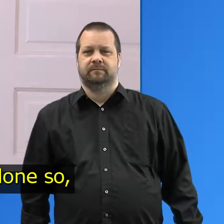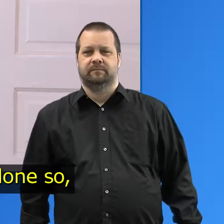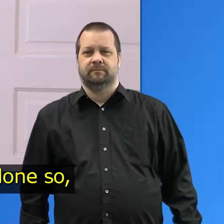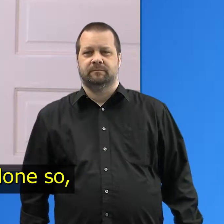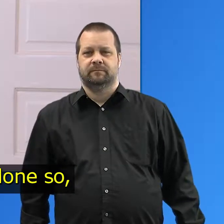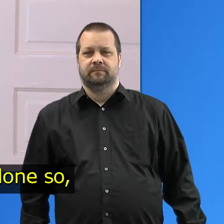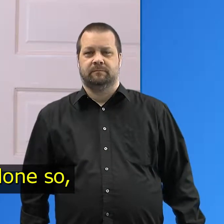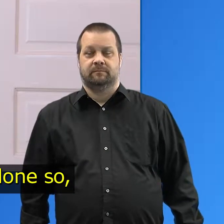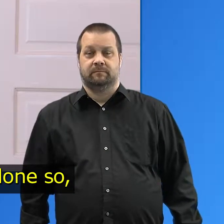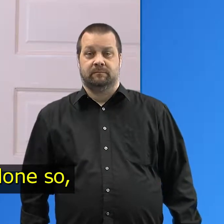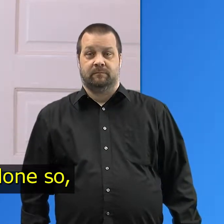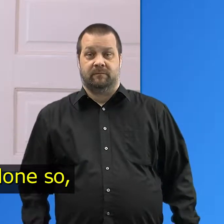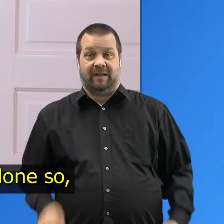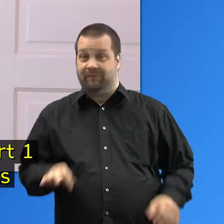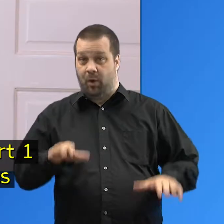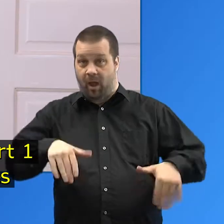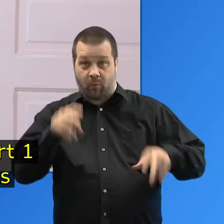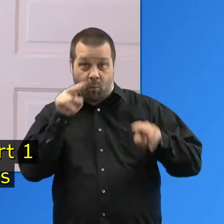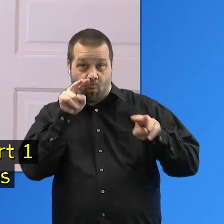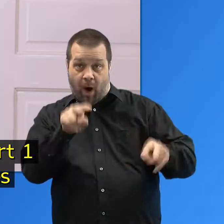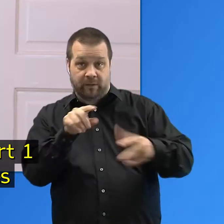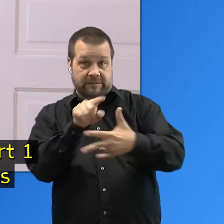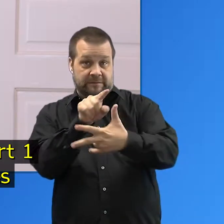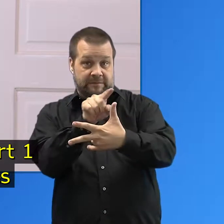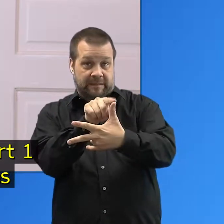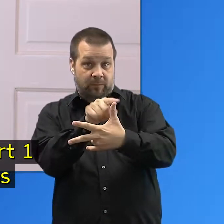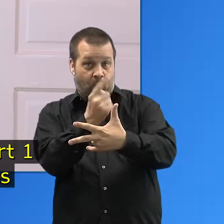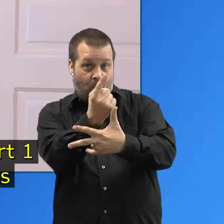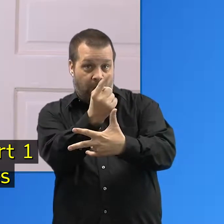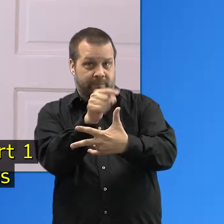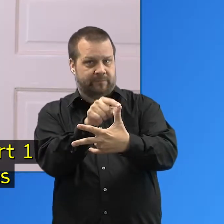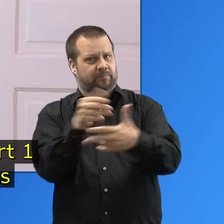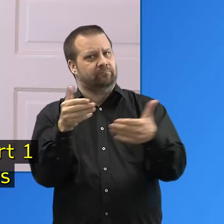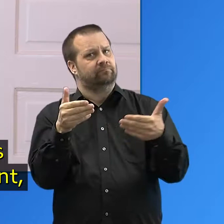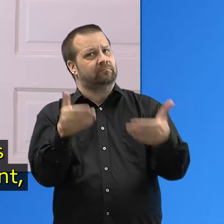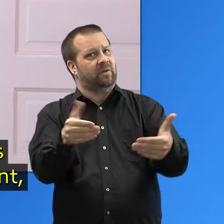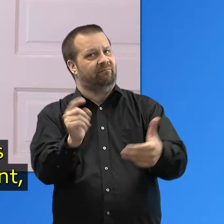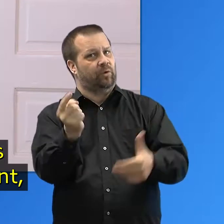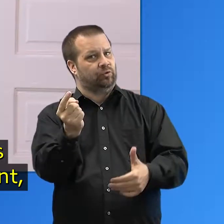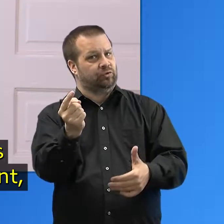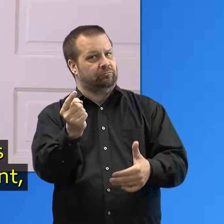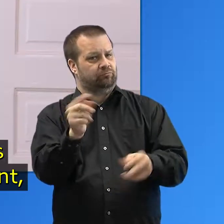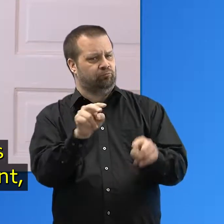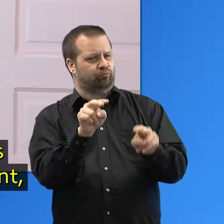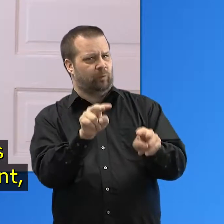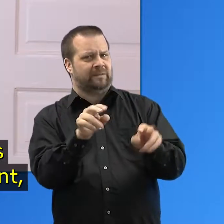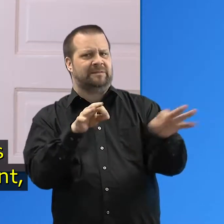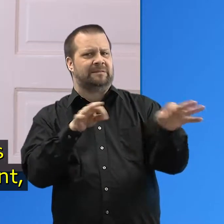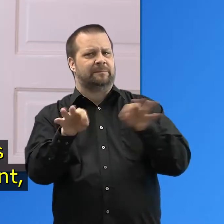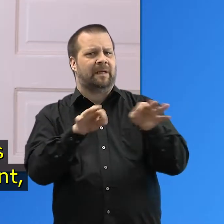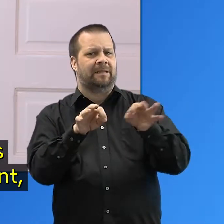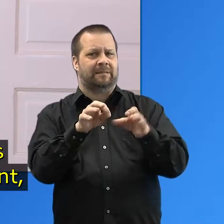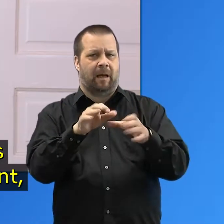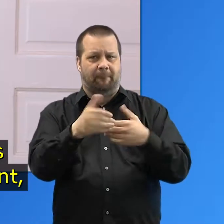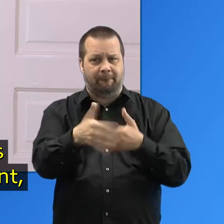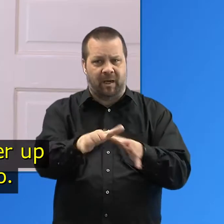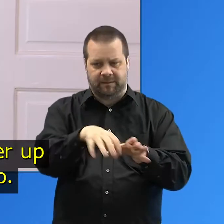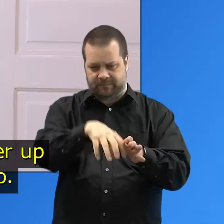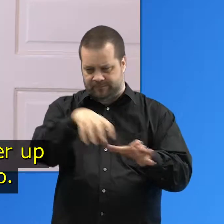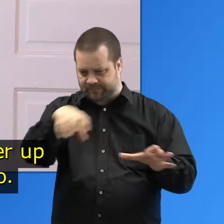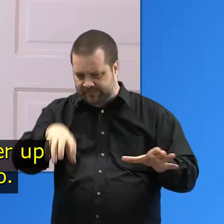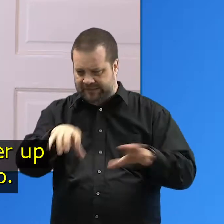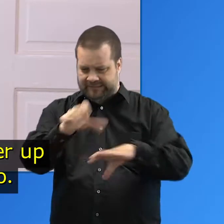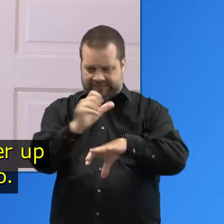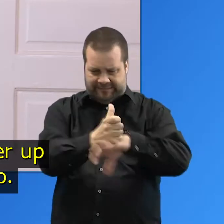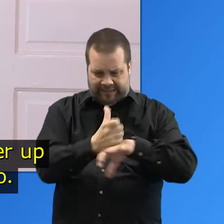If you haven't already done so, be sure to watch part 1 of this video series where we discuss how to unbox, orient, and